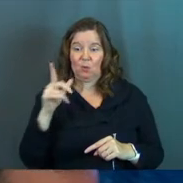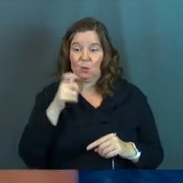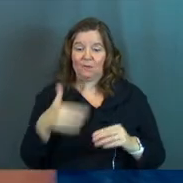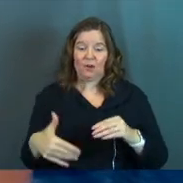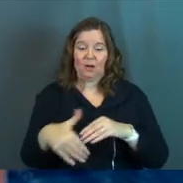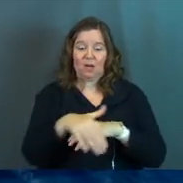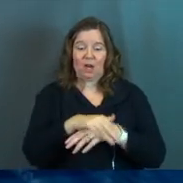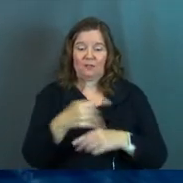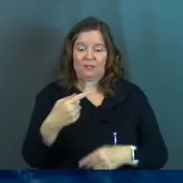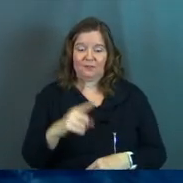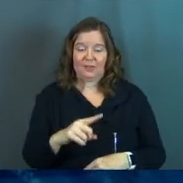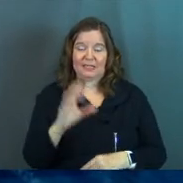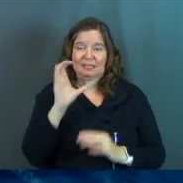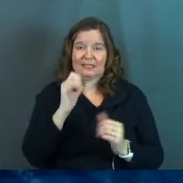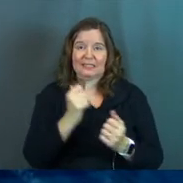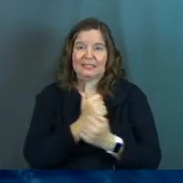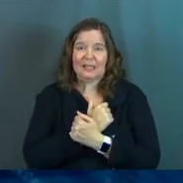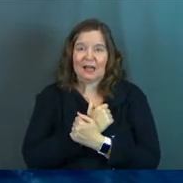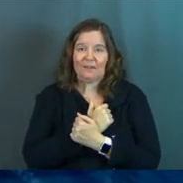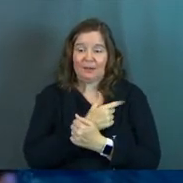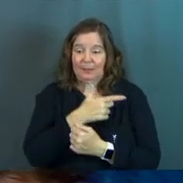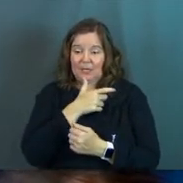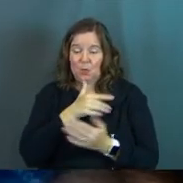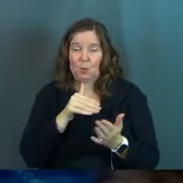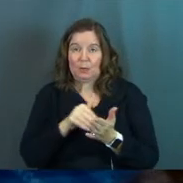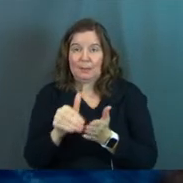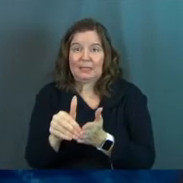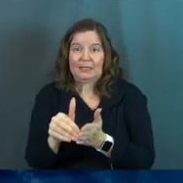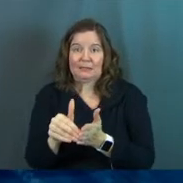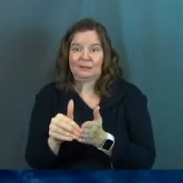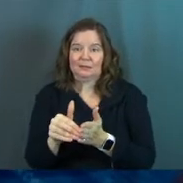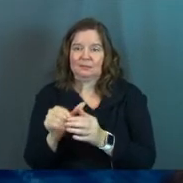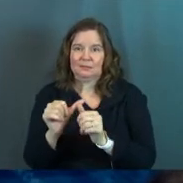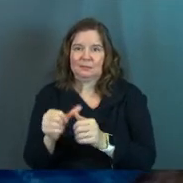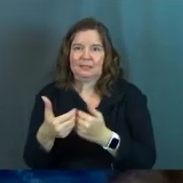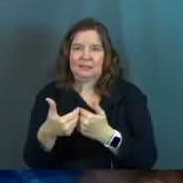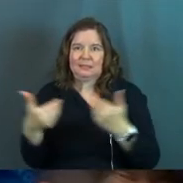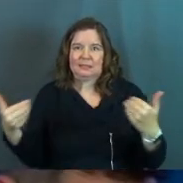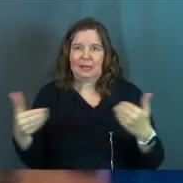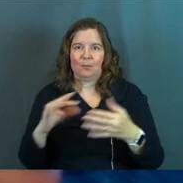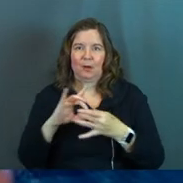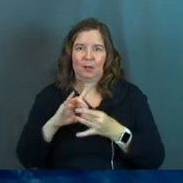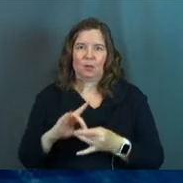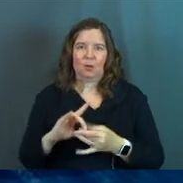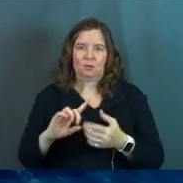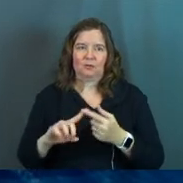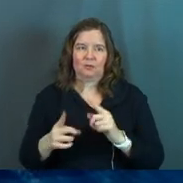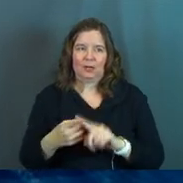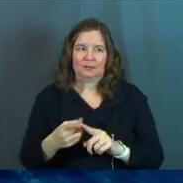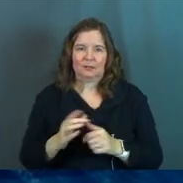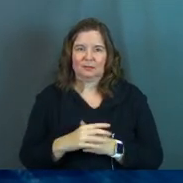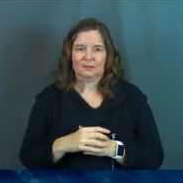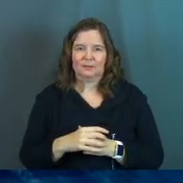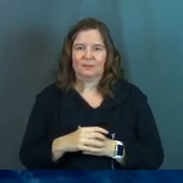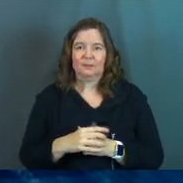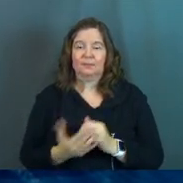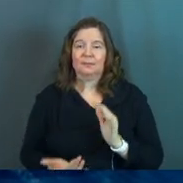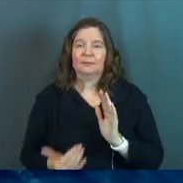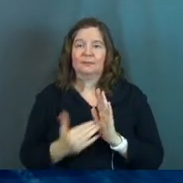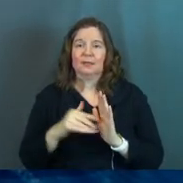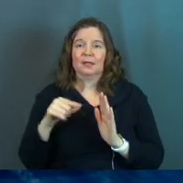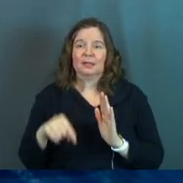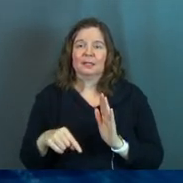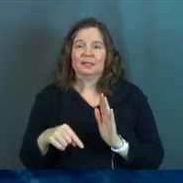Whoever covers an offense seeks love, but he who repeats a matter separates close friends. I love this one.